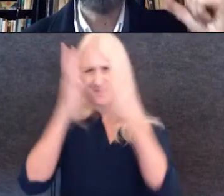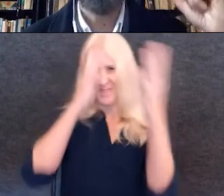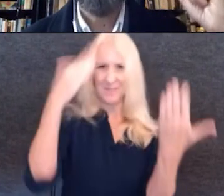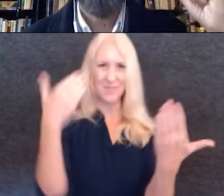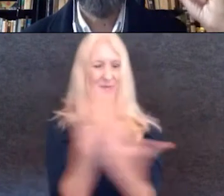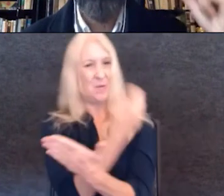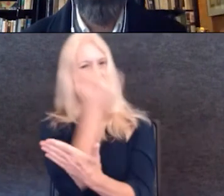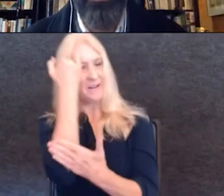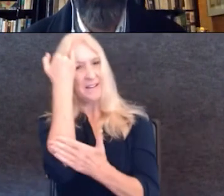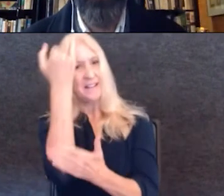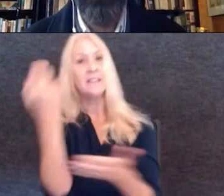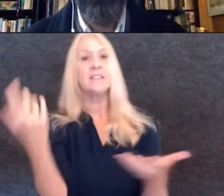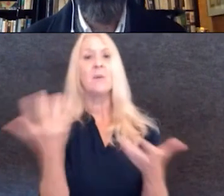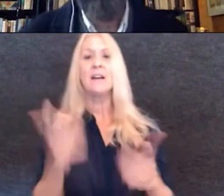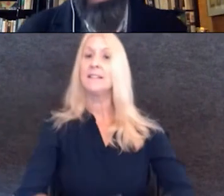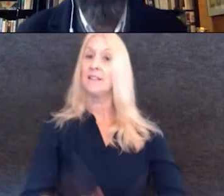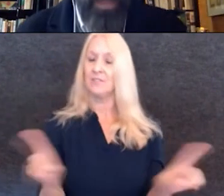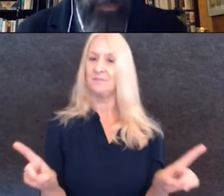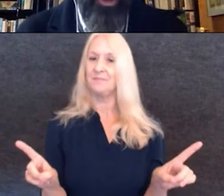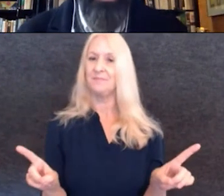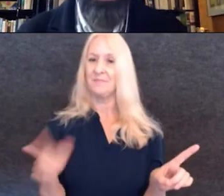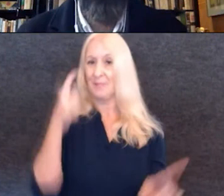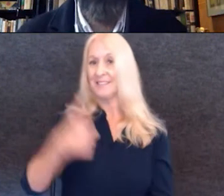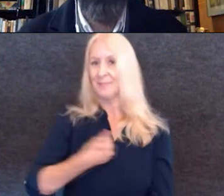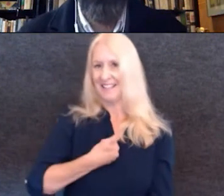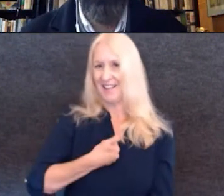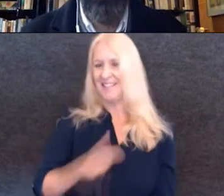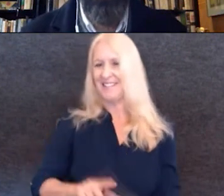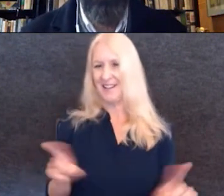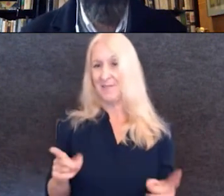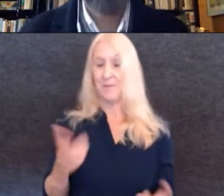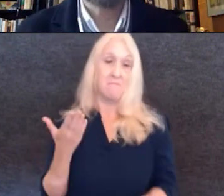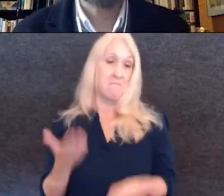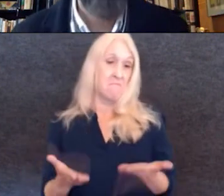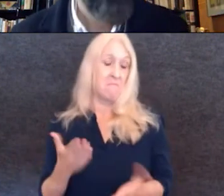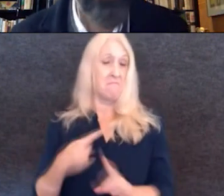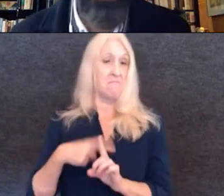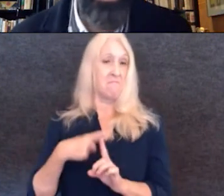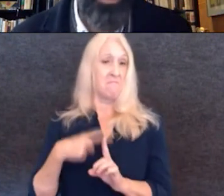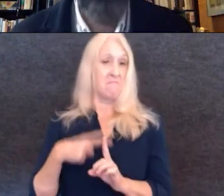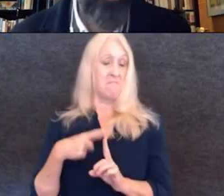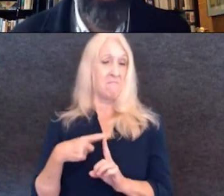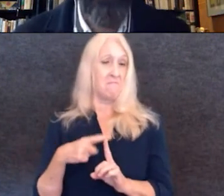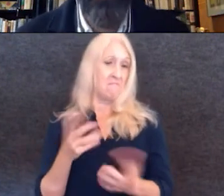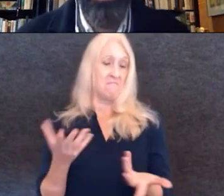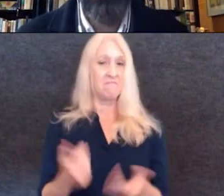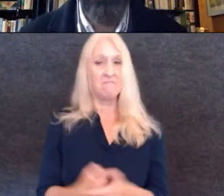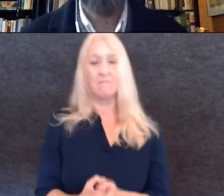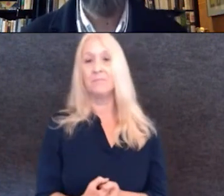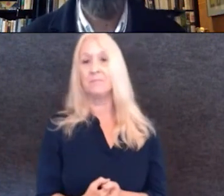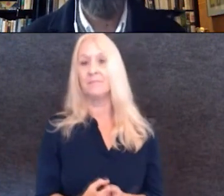want sort of kind of something different, the fact that I'm different might actually be a, something that reinforces that idea. I don't know, but